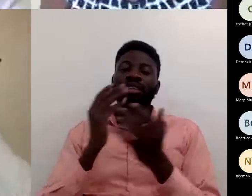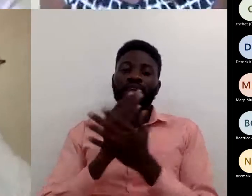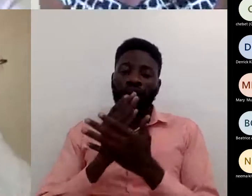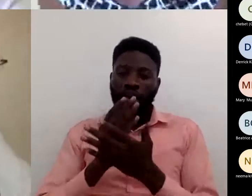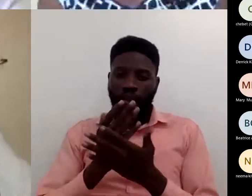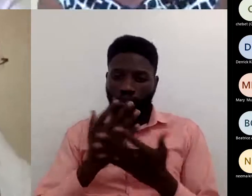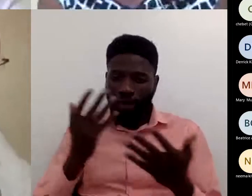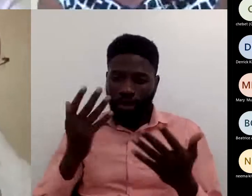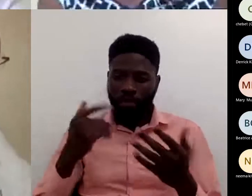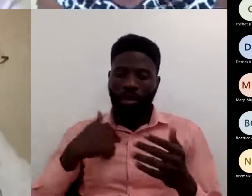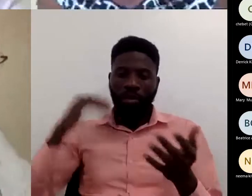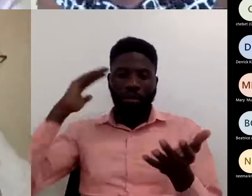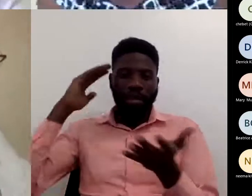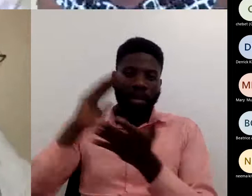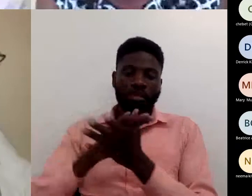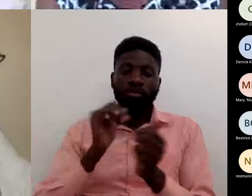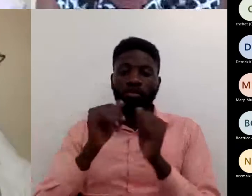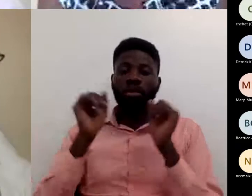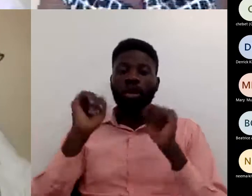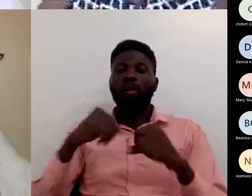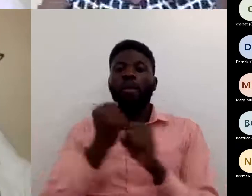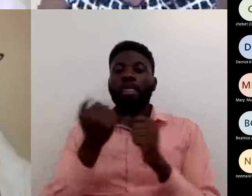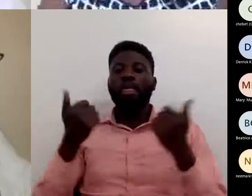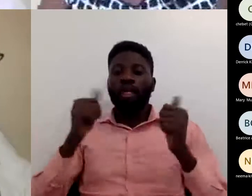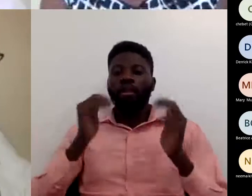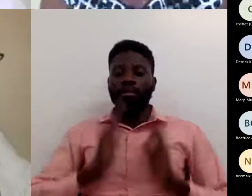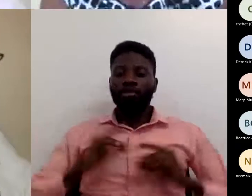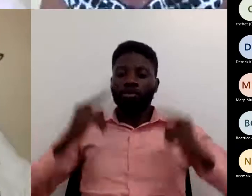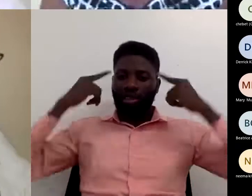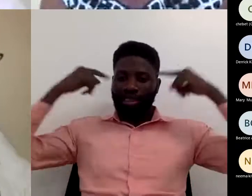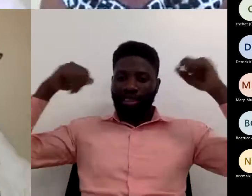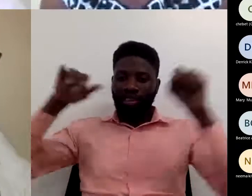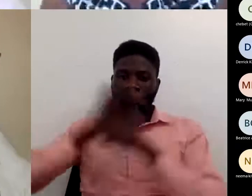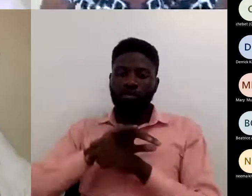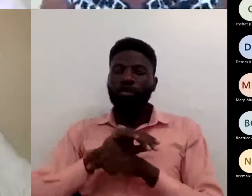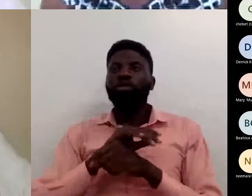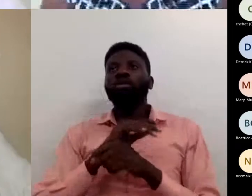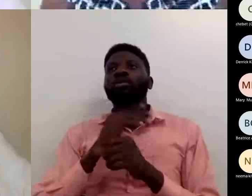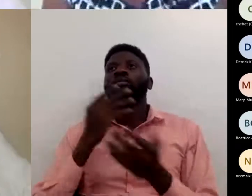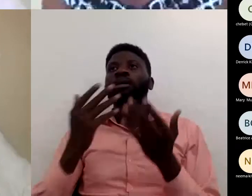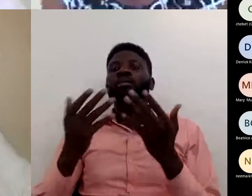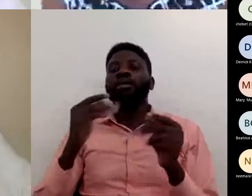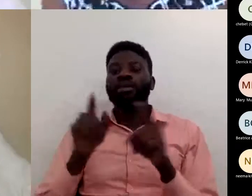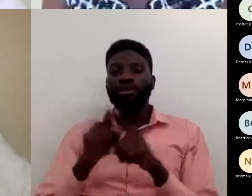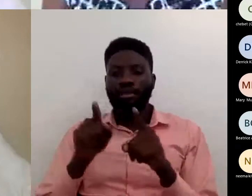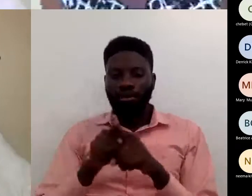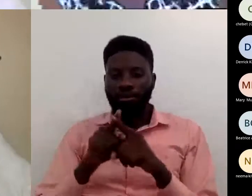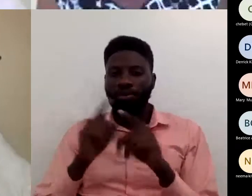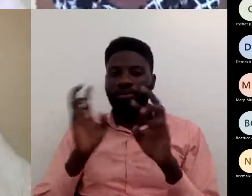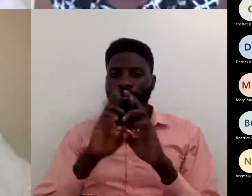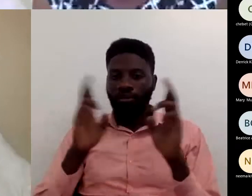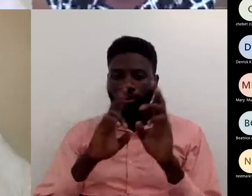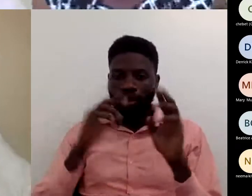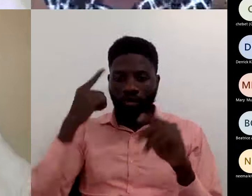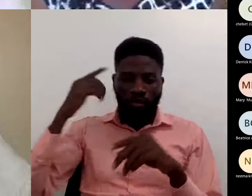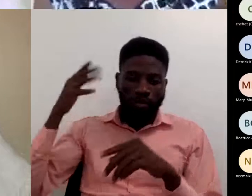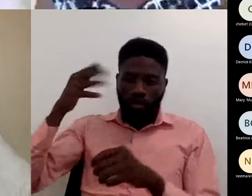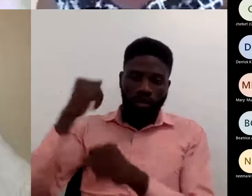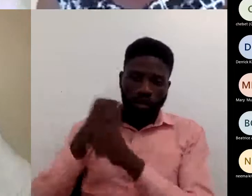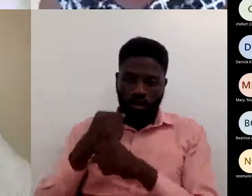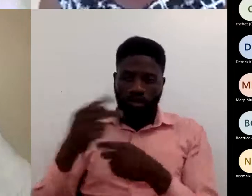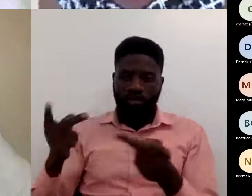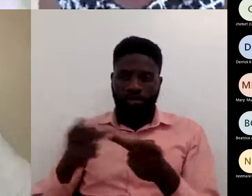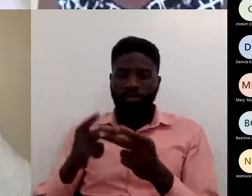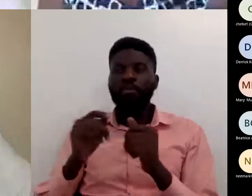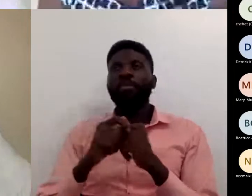I believe in that can make anyone successful, be able to dare to dream, and also be ready for their future workplace? I